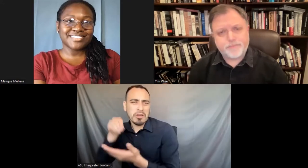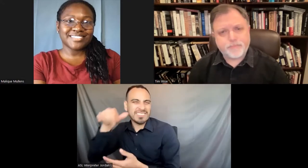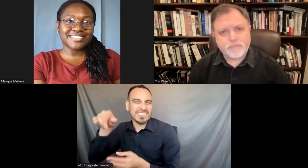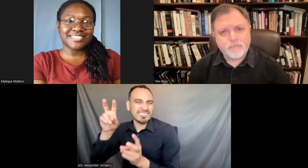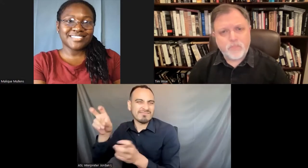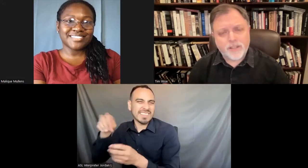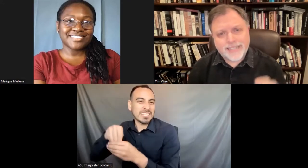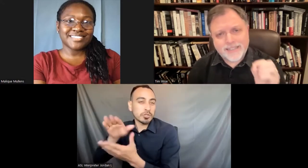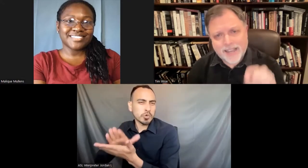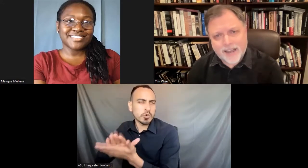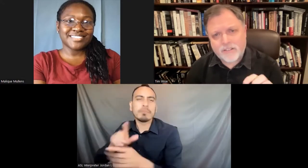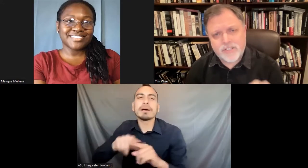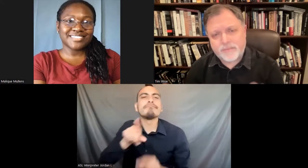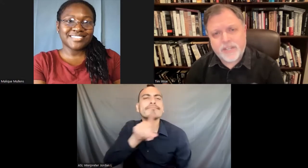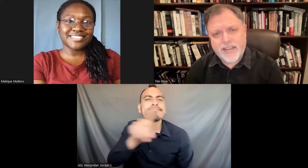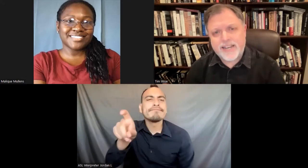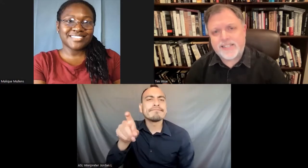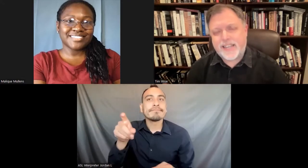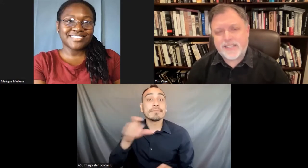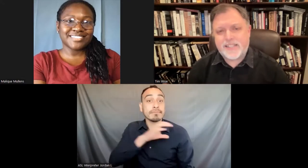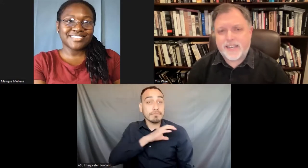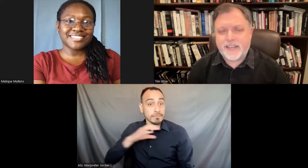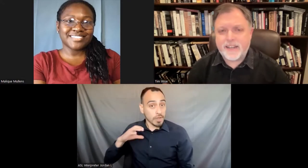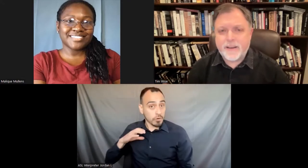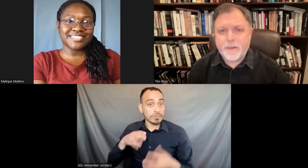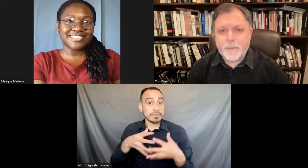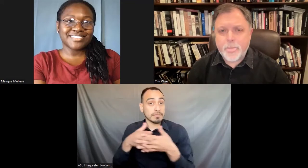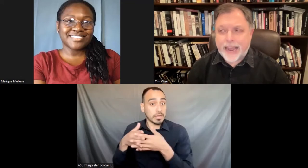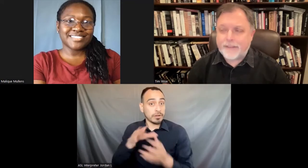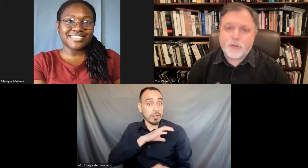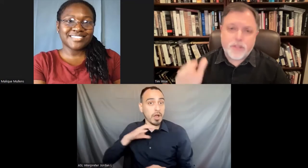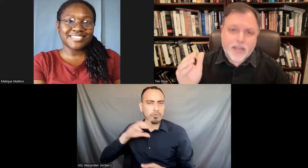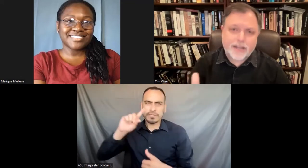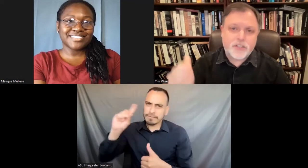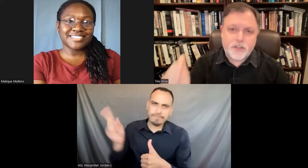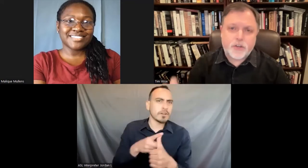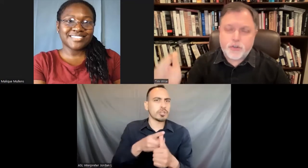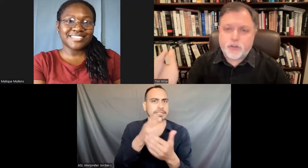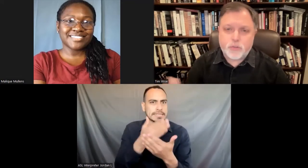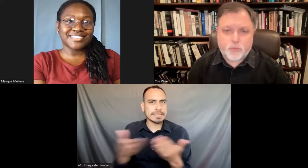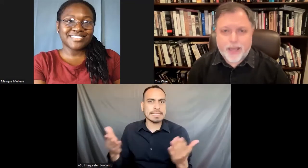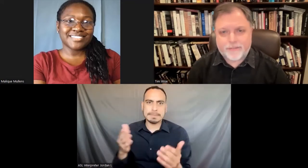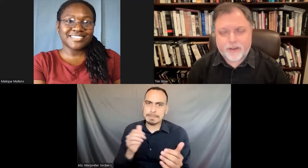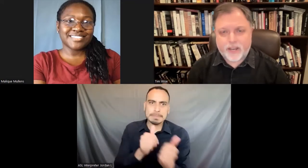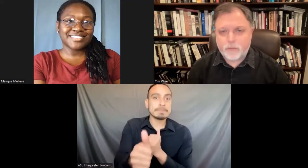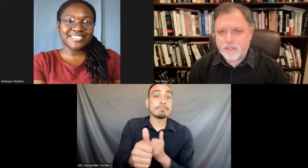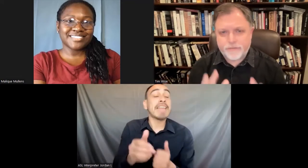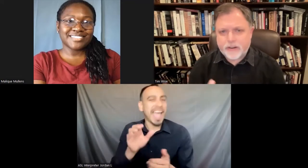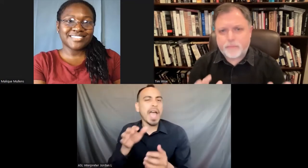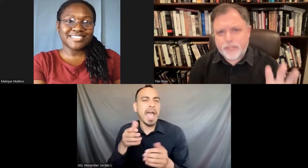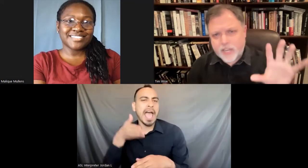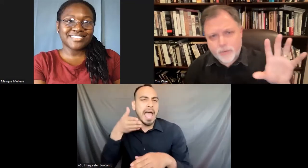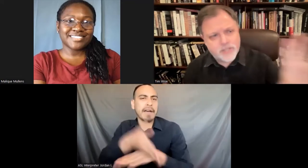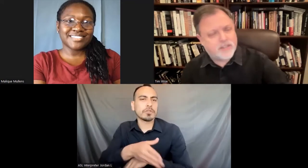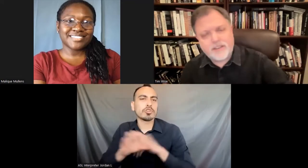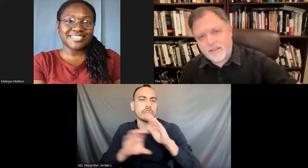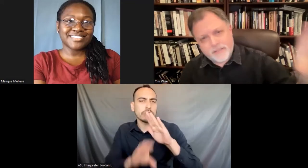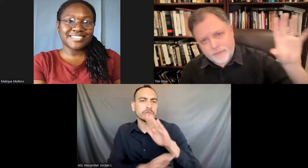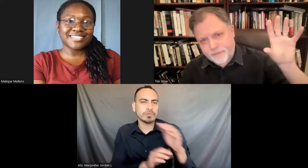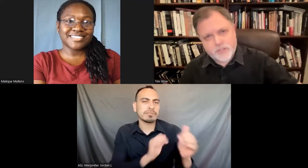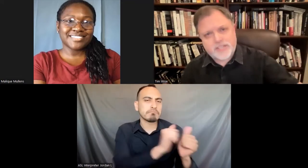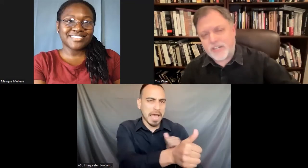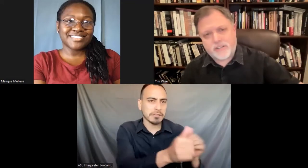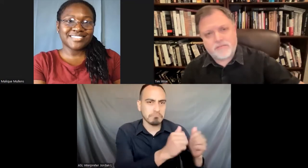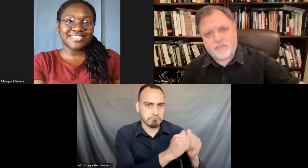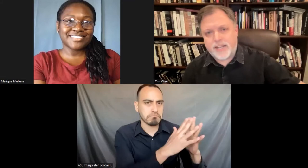thing that the Congress of the United States did after the Constitution was ratified? What's the very, when they go into